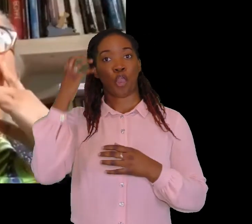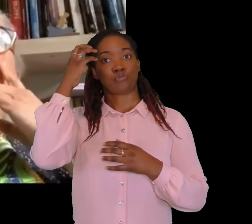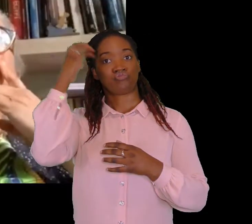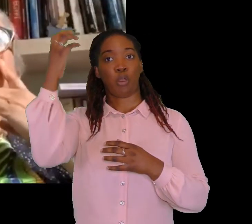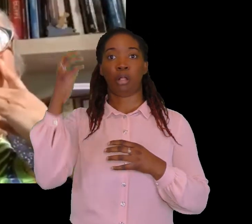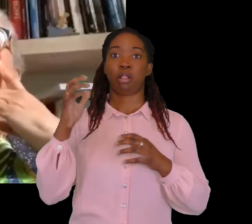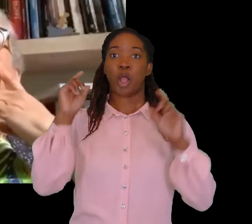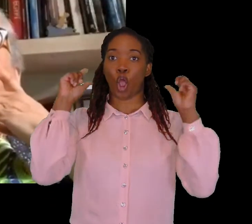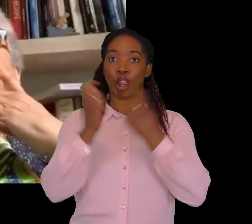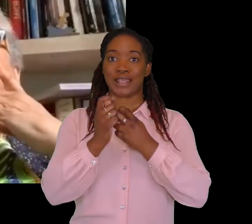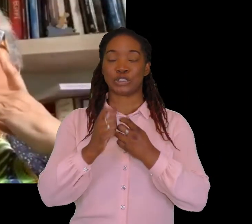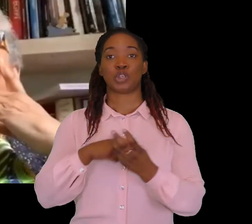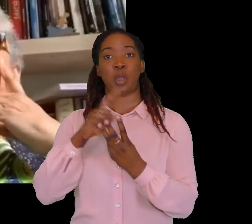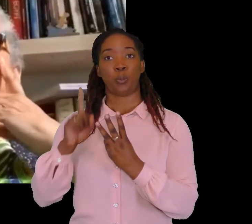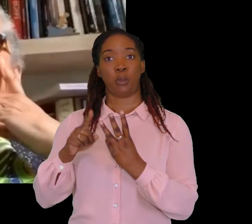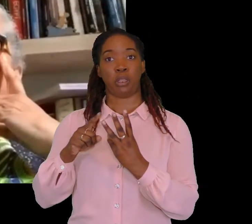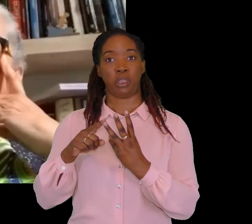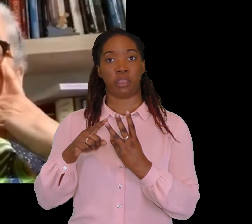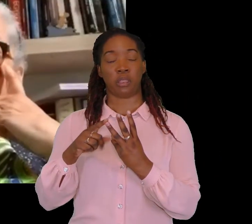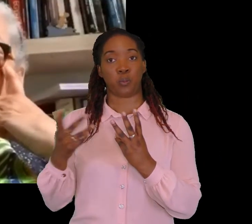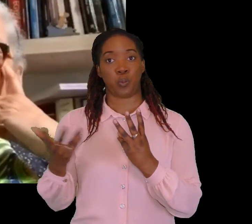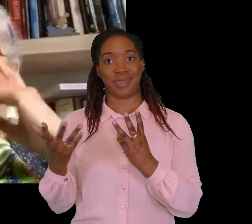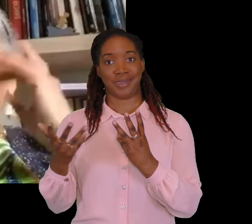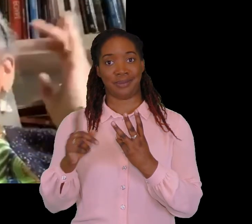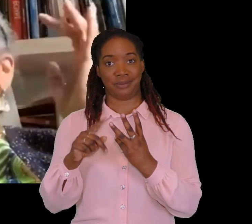and one was at